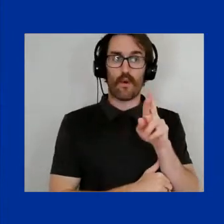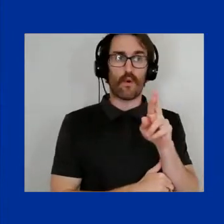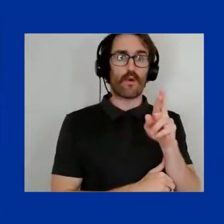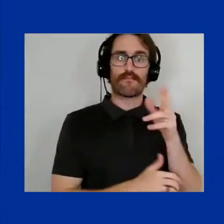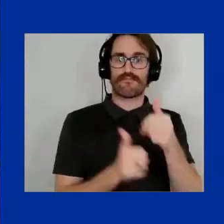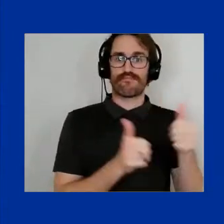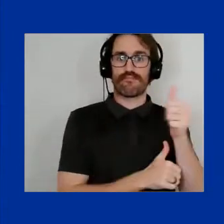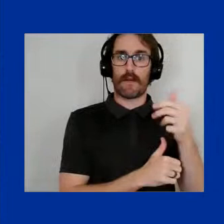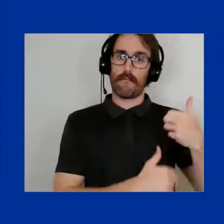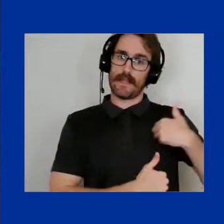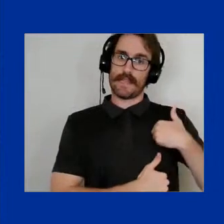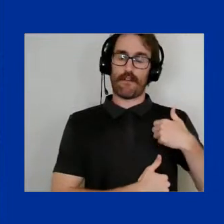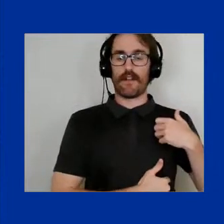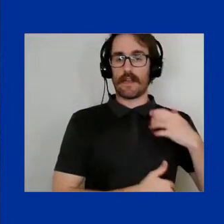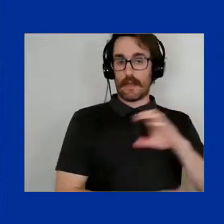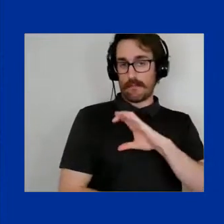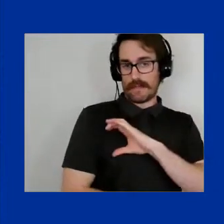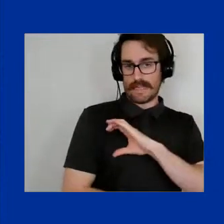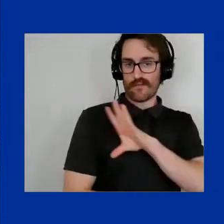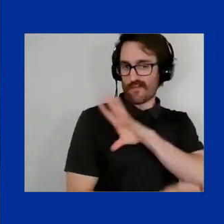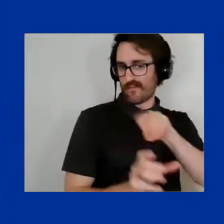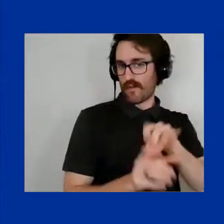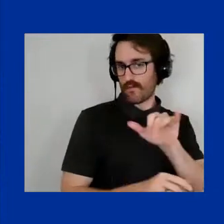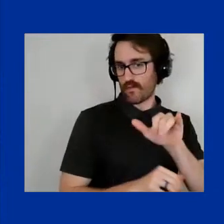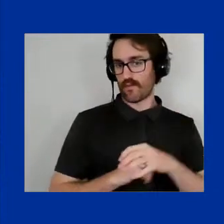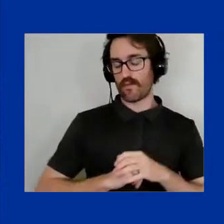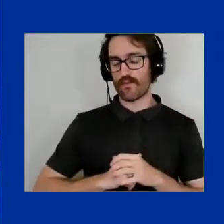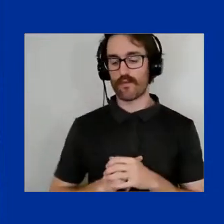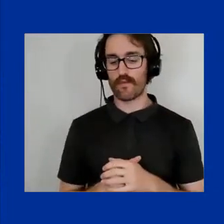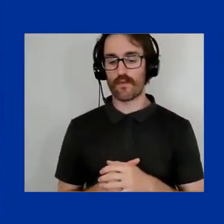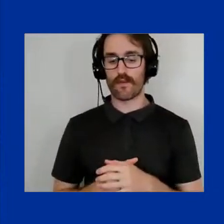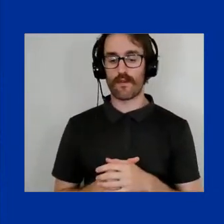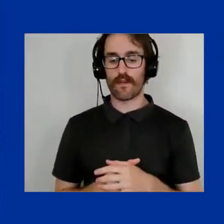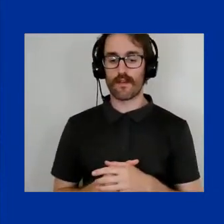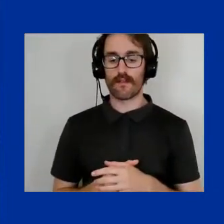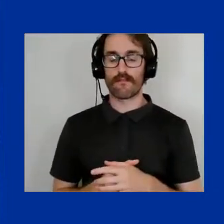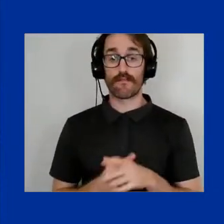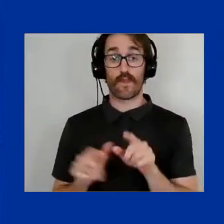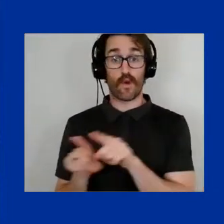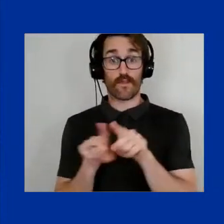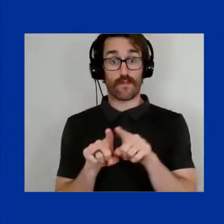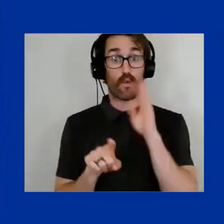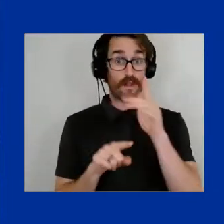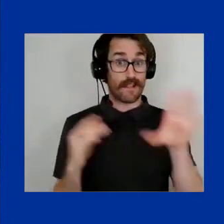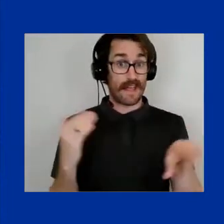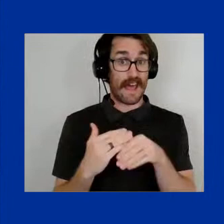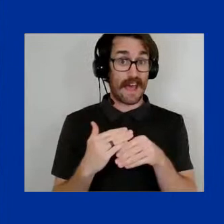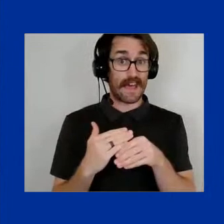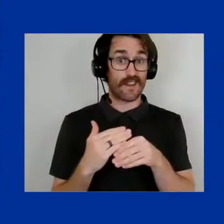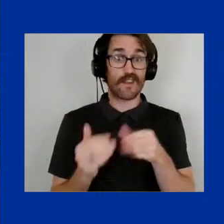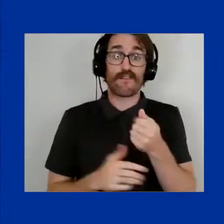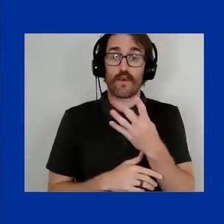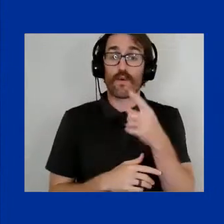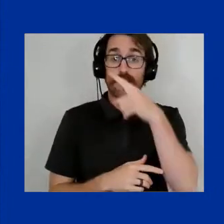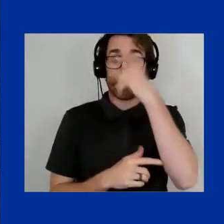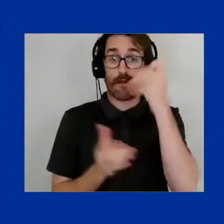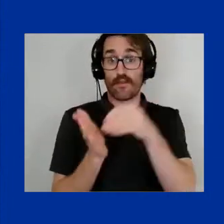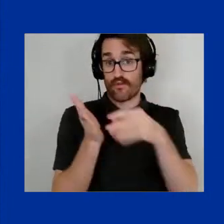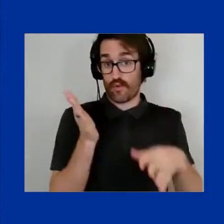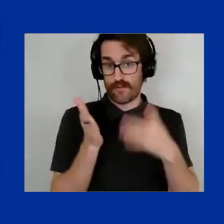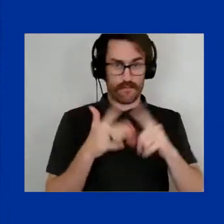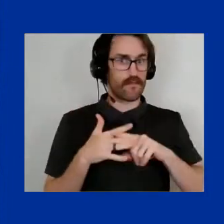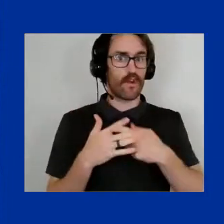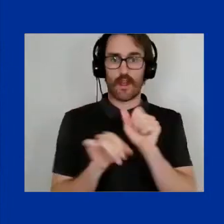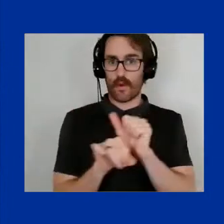help us out. And we've also will be adding some of our summer students are coming online as well too, and